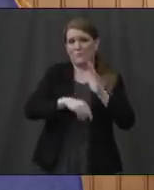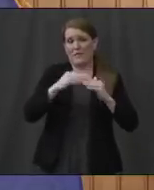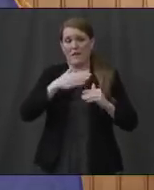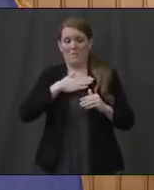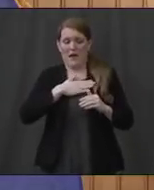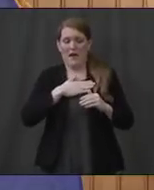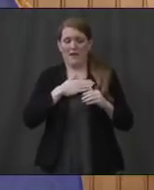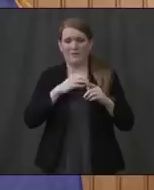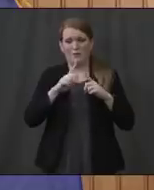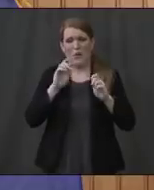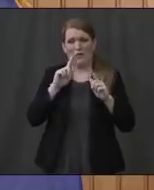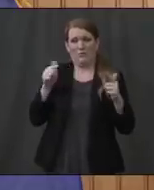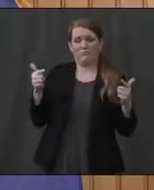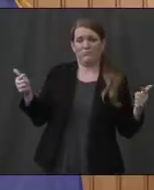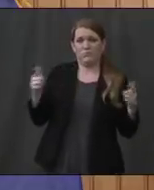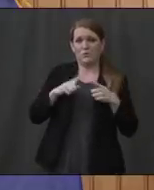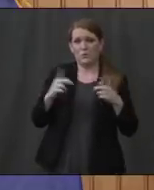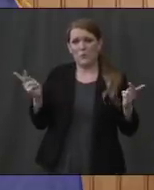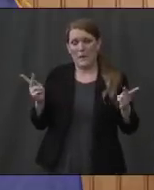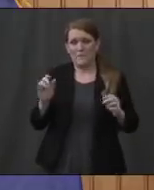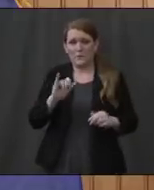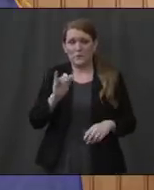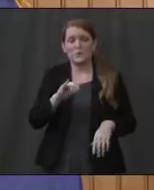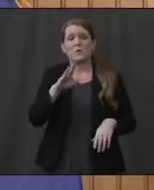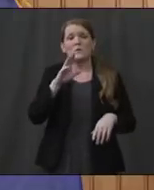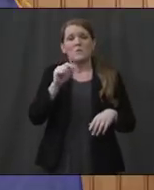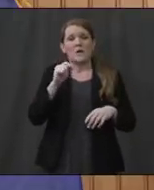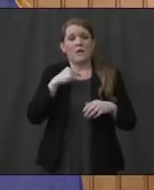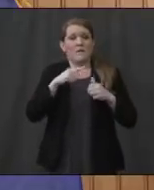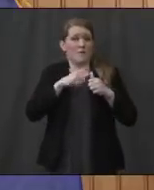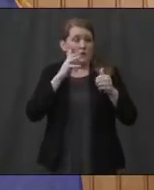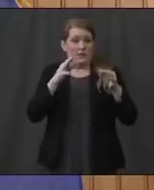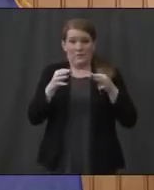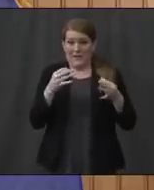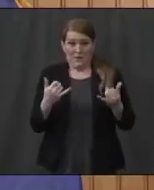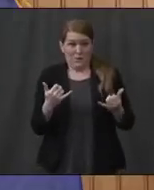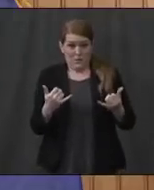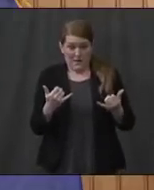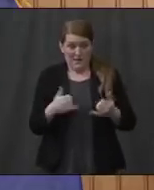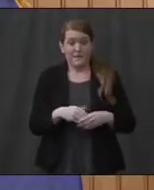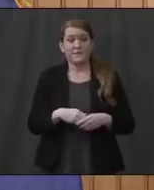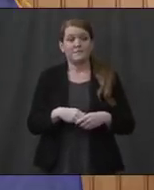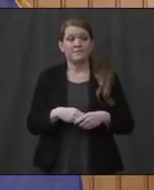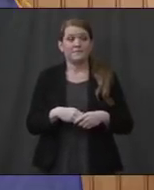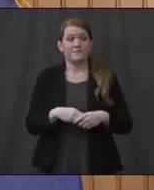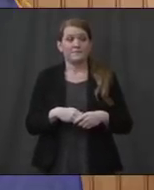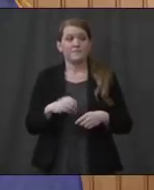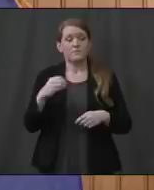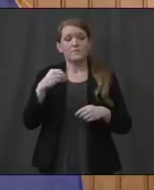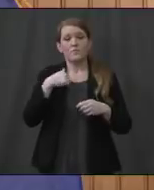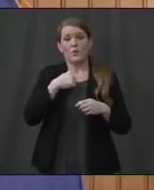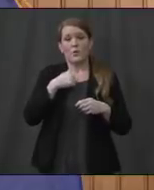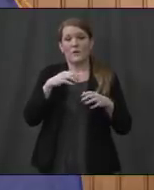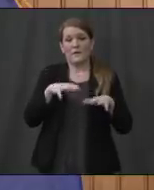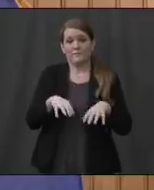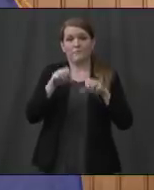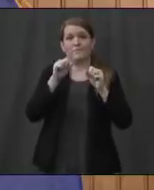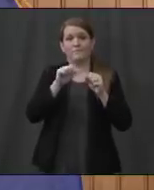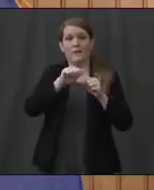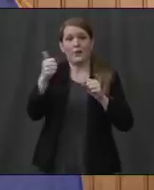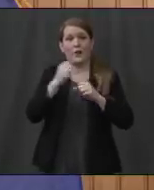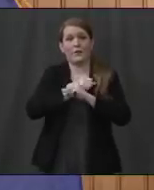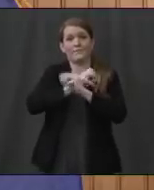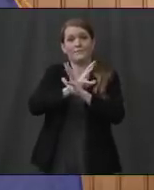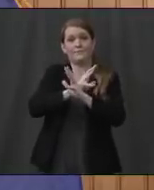bit about today. We had another of our weekly or bi-weekly video